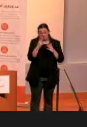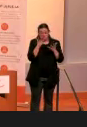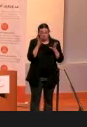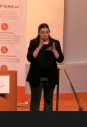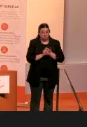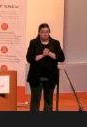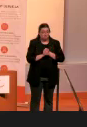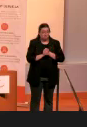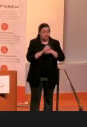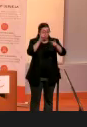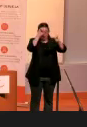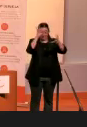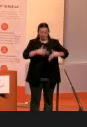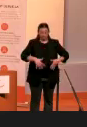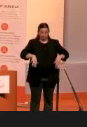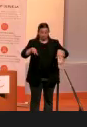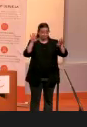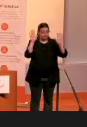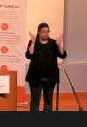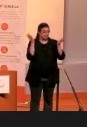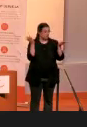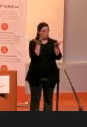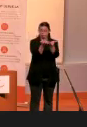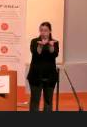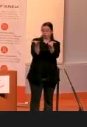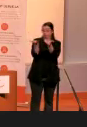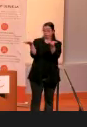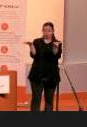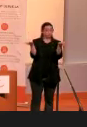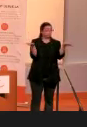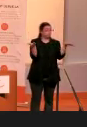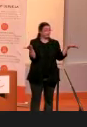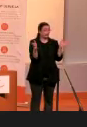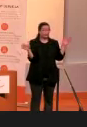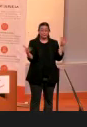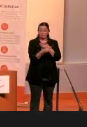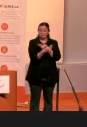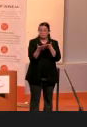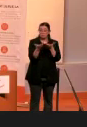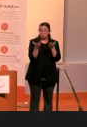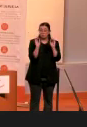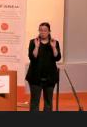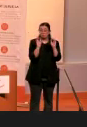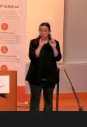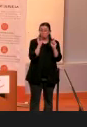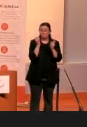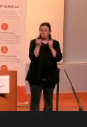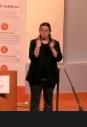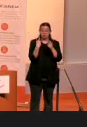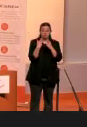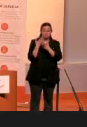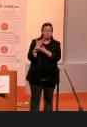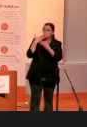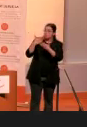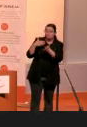Okay. That's it. If anybody else were good in the room, any other questions, we'll thank Dr. Wallace, his time